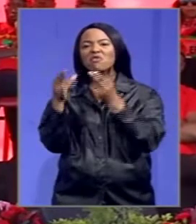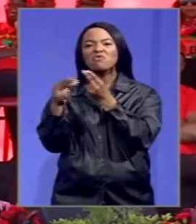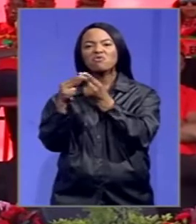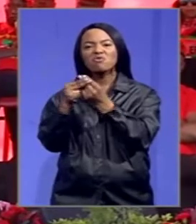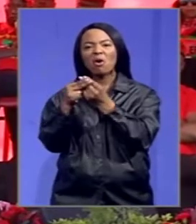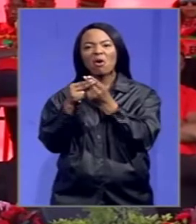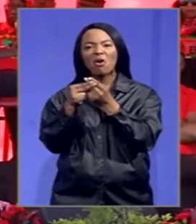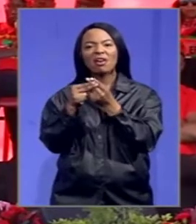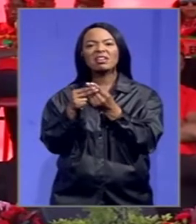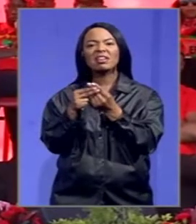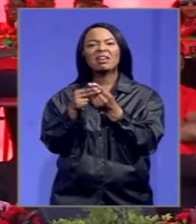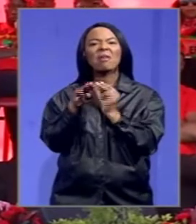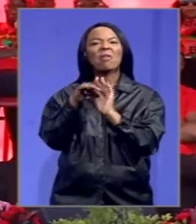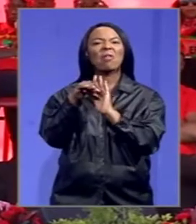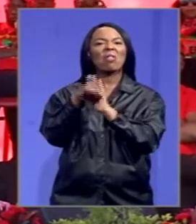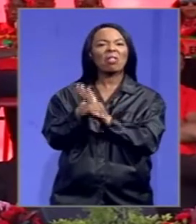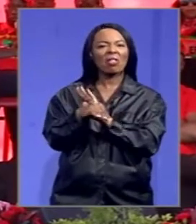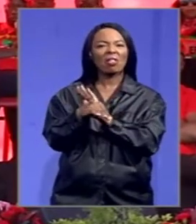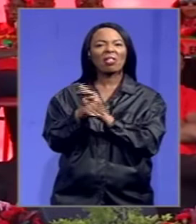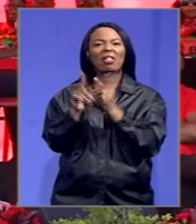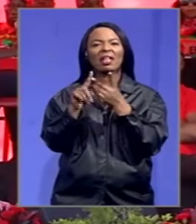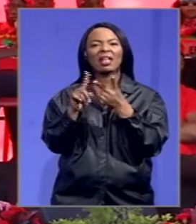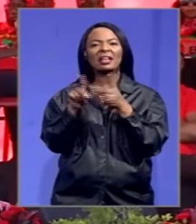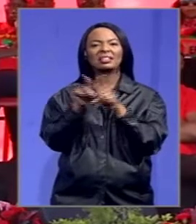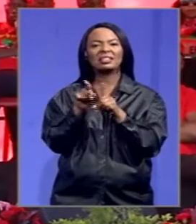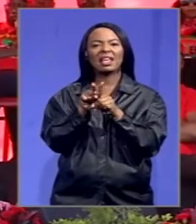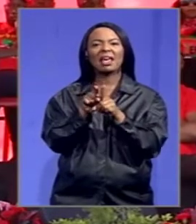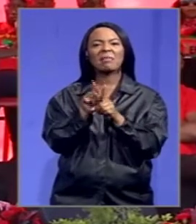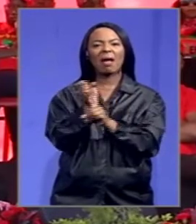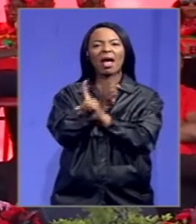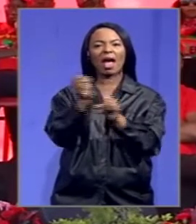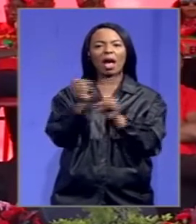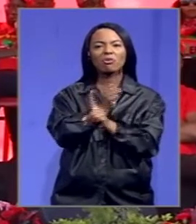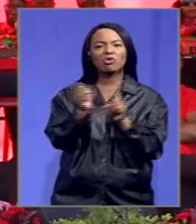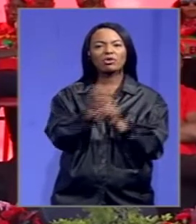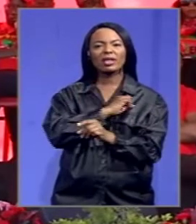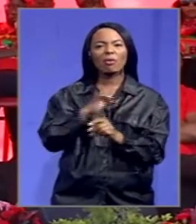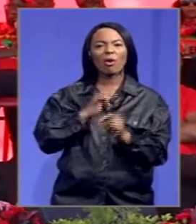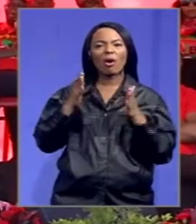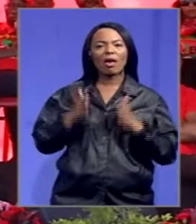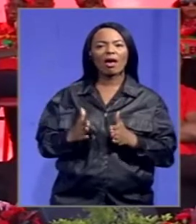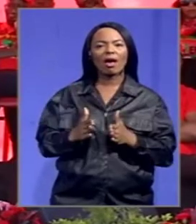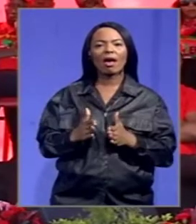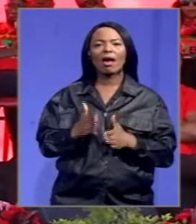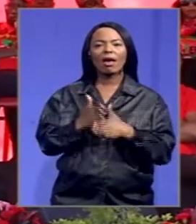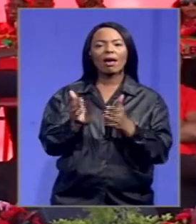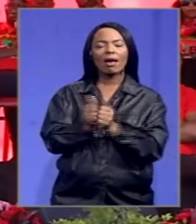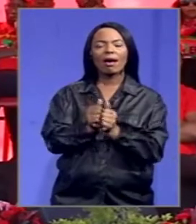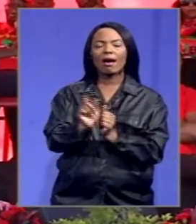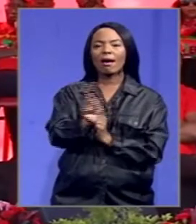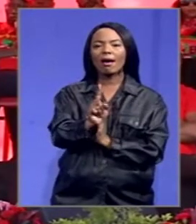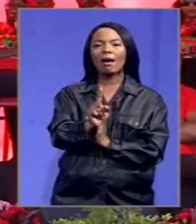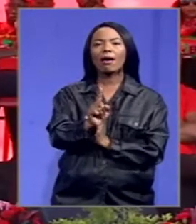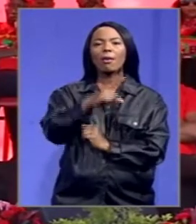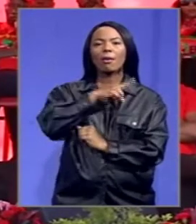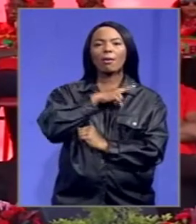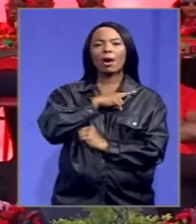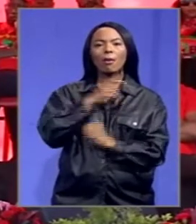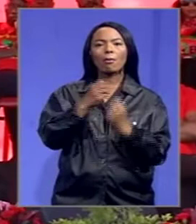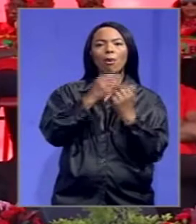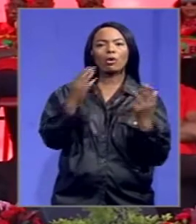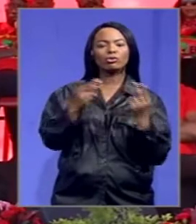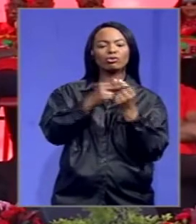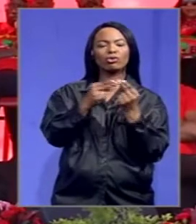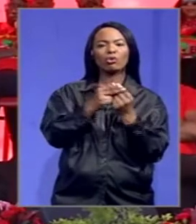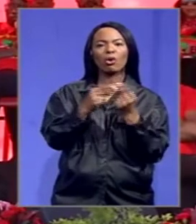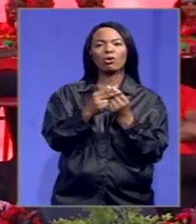and in bed with the employer, because a lot of unions are with the employer and